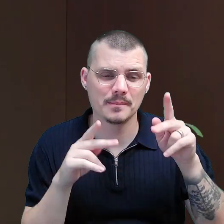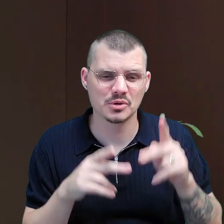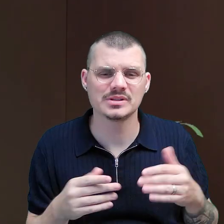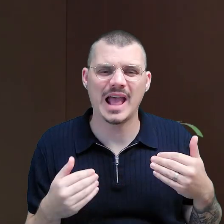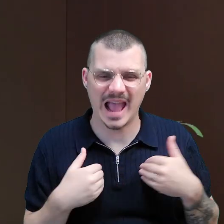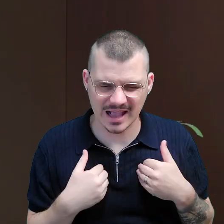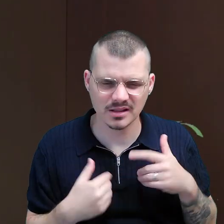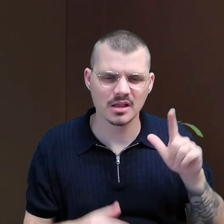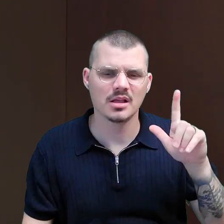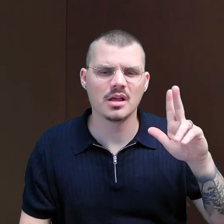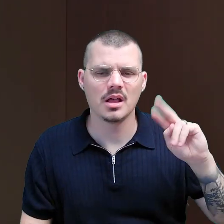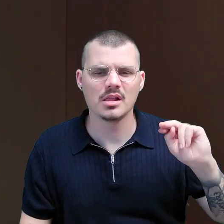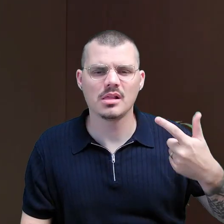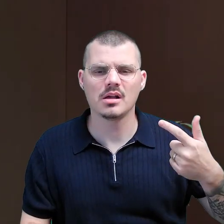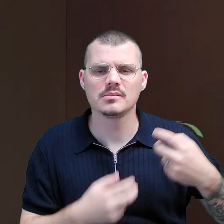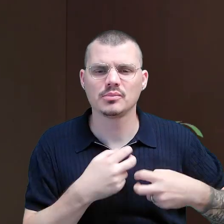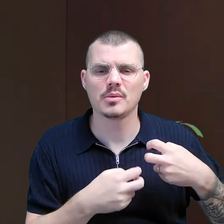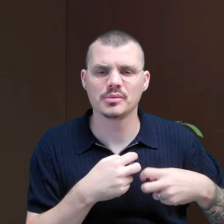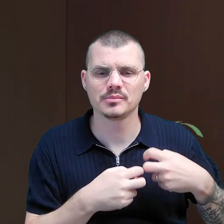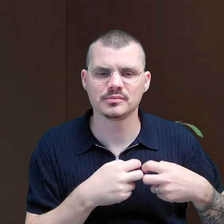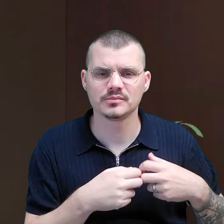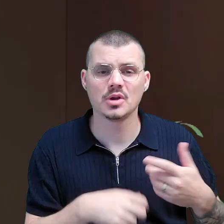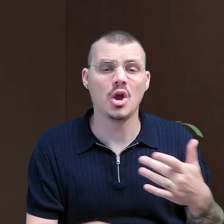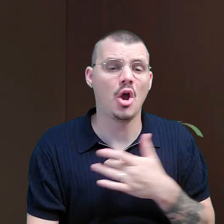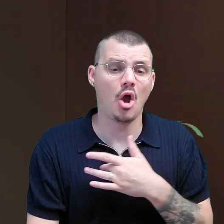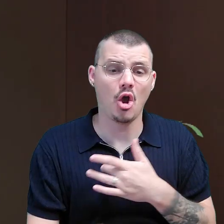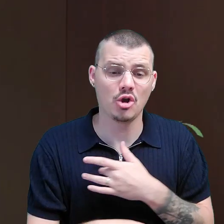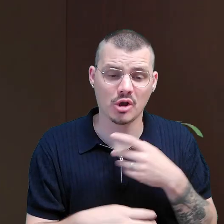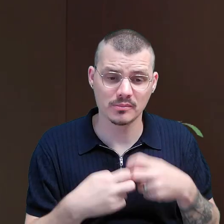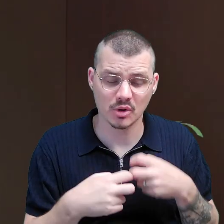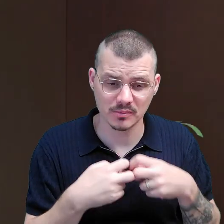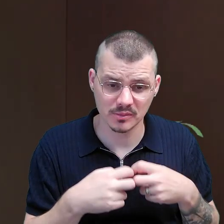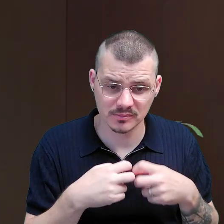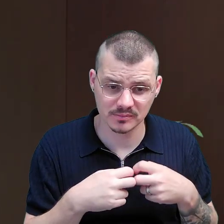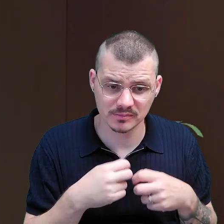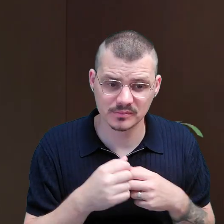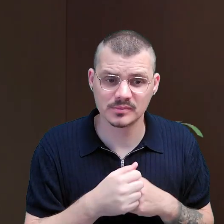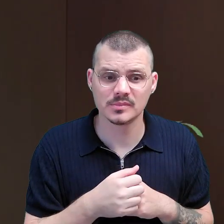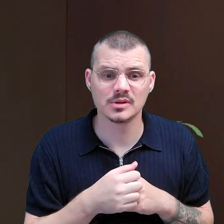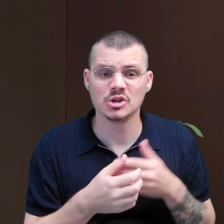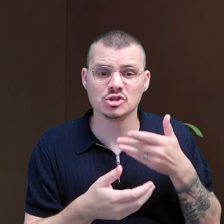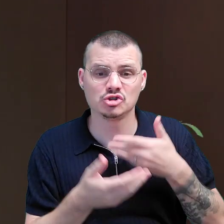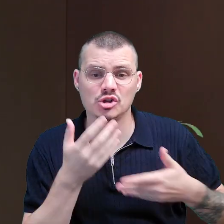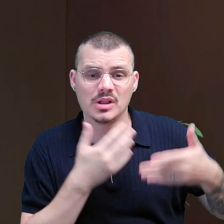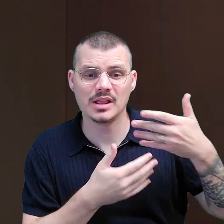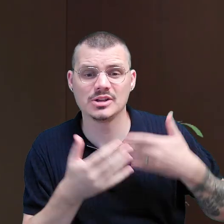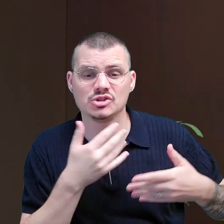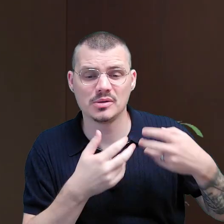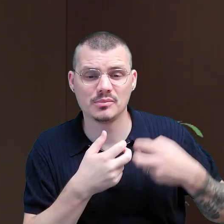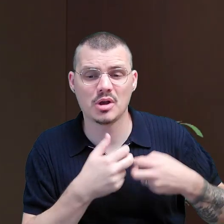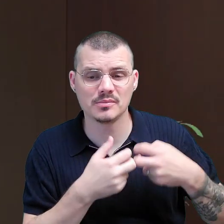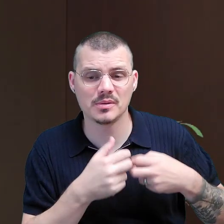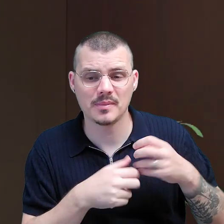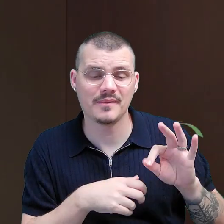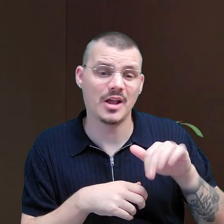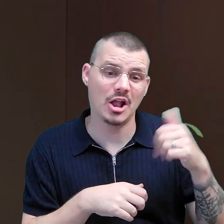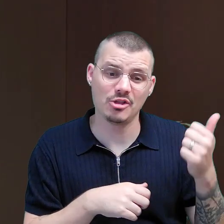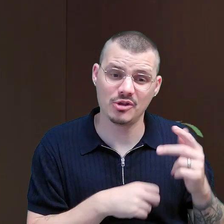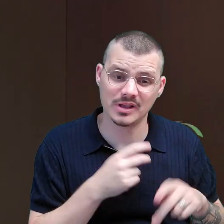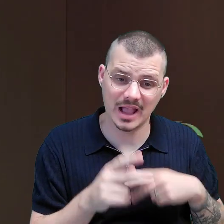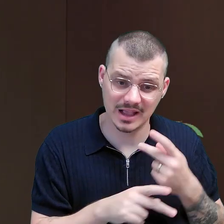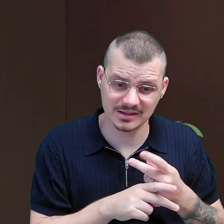person has lung problems, heart problems, circulation problems of other